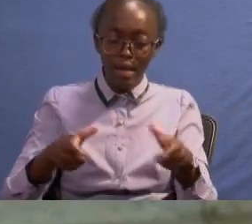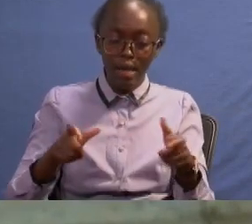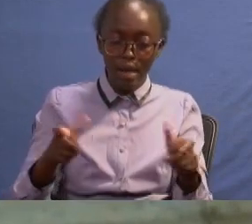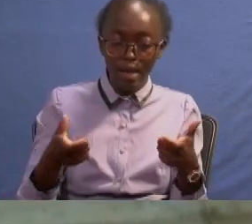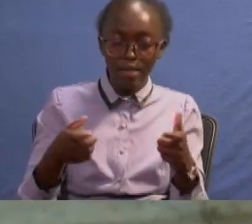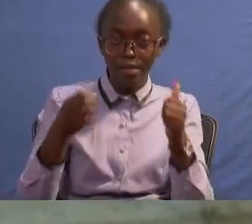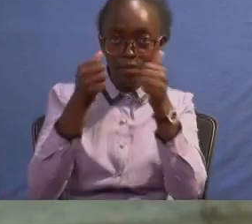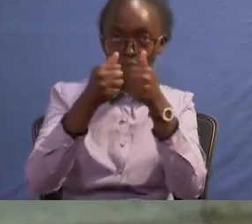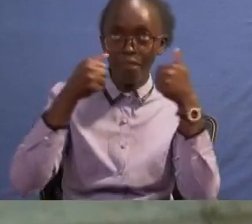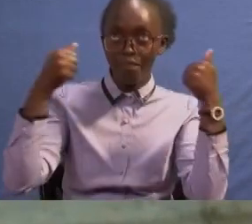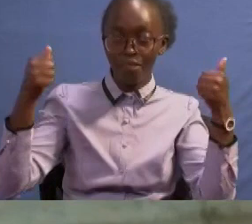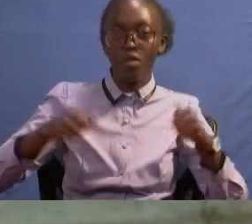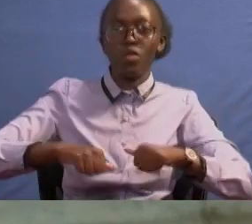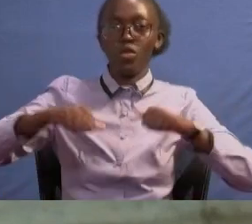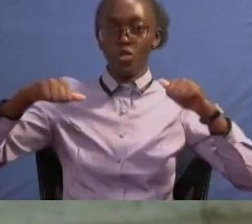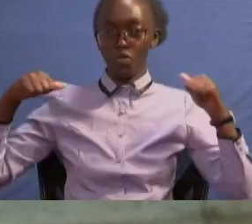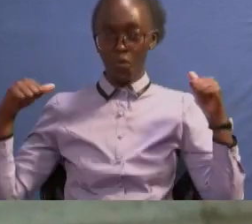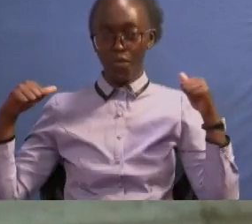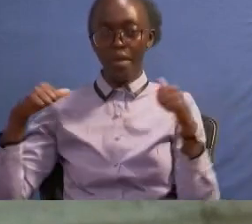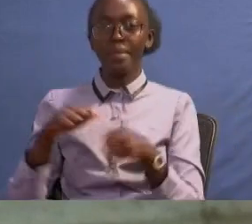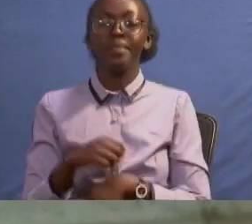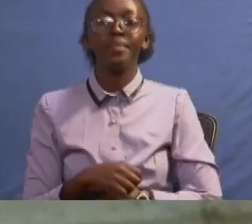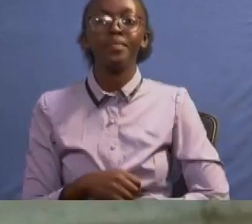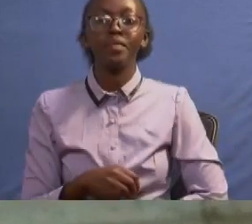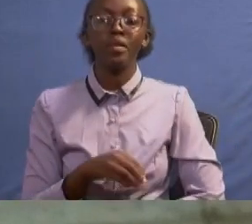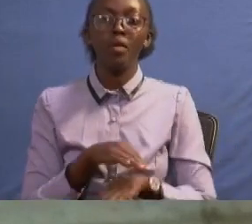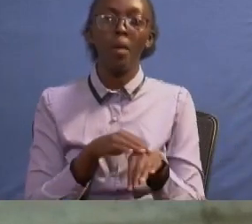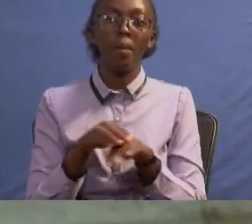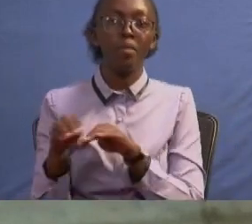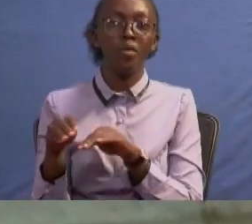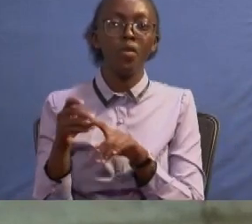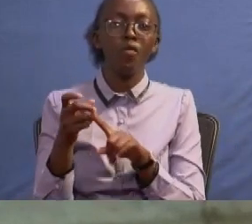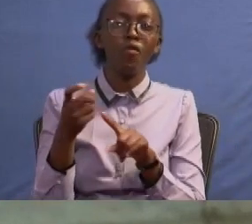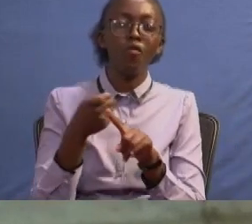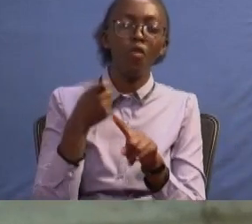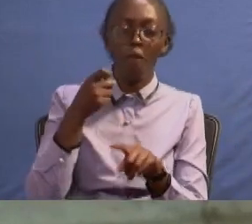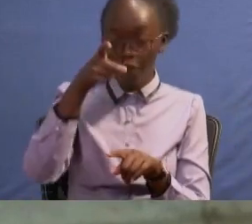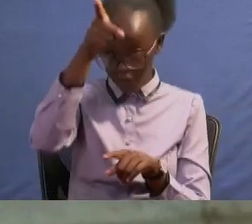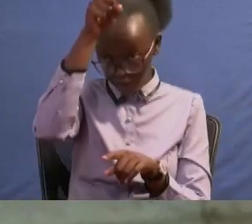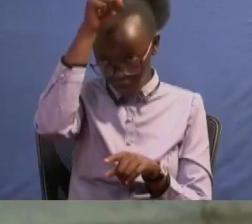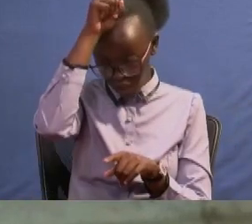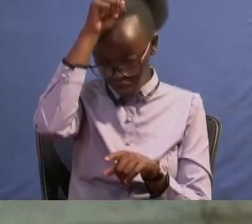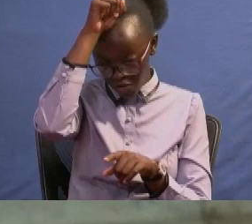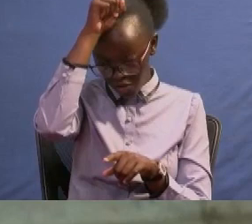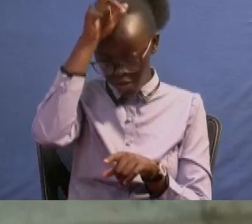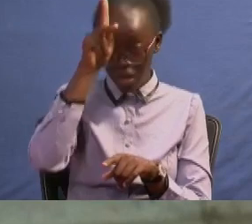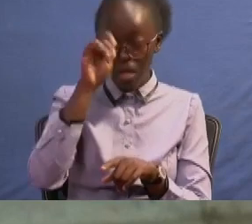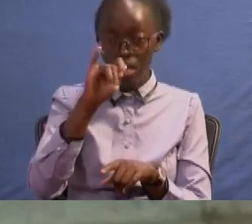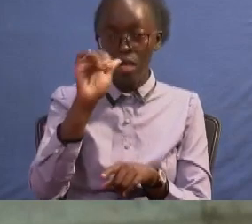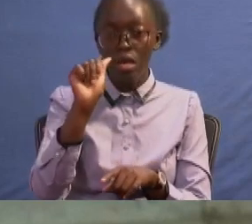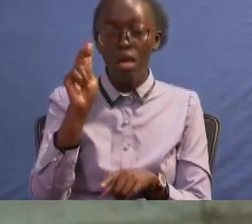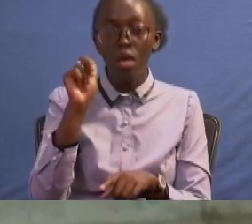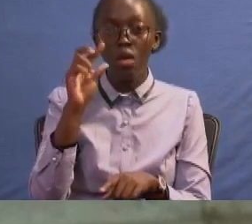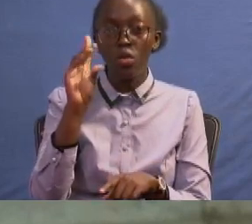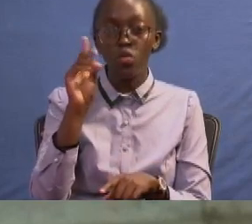wardrobe, a sofa, and moved her from Kiandutu, where we used to stay in the ghetto,